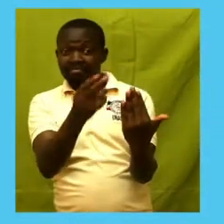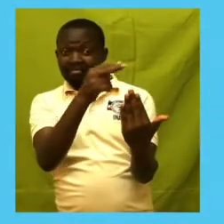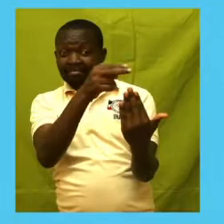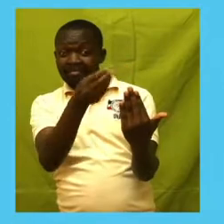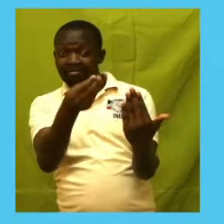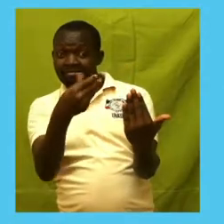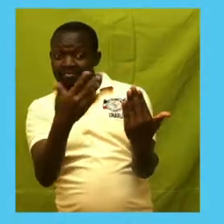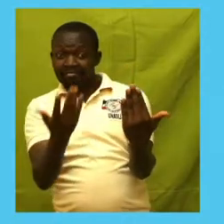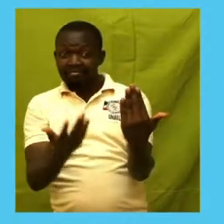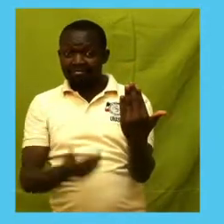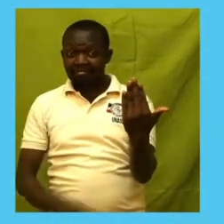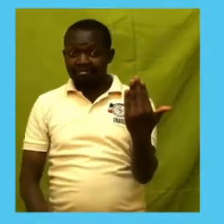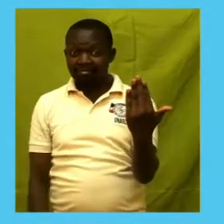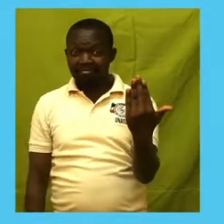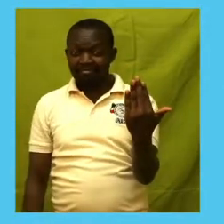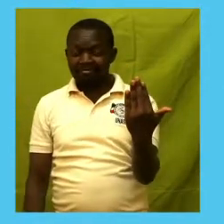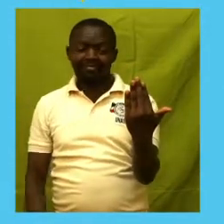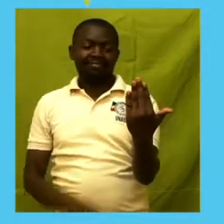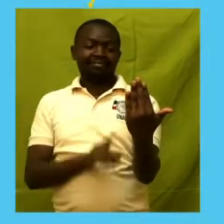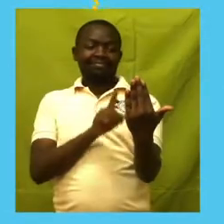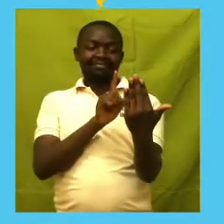name of that water body?